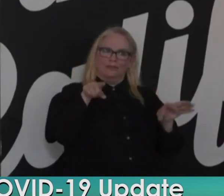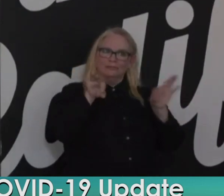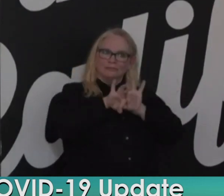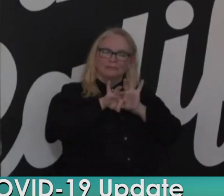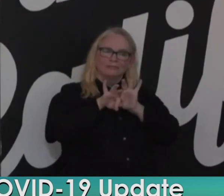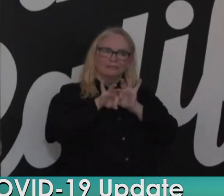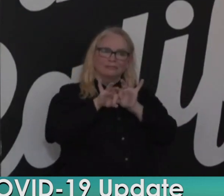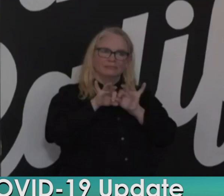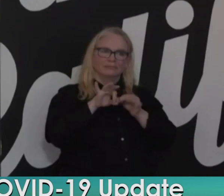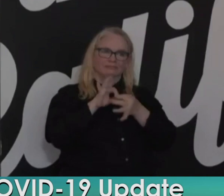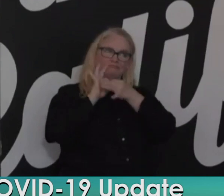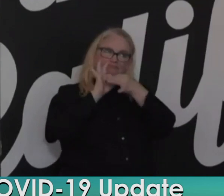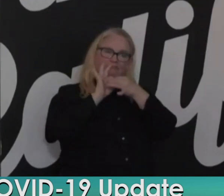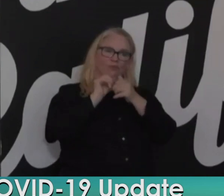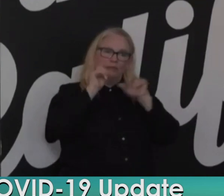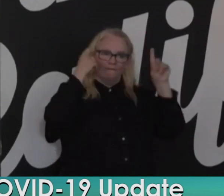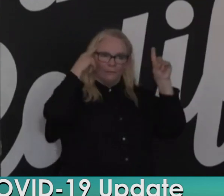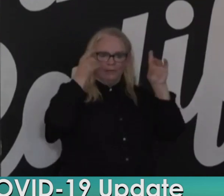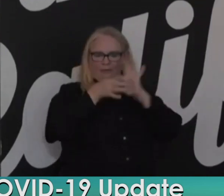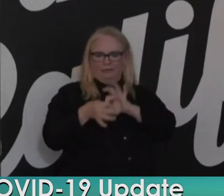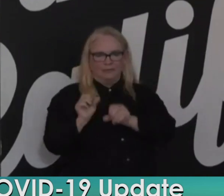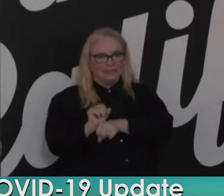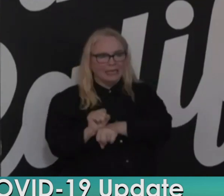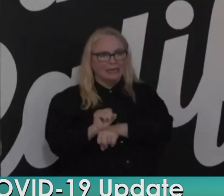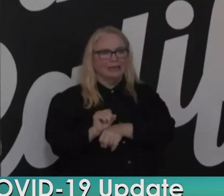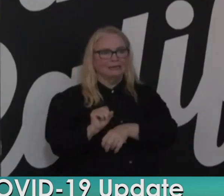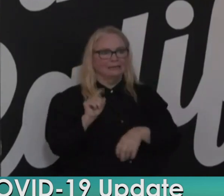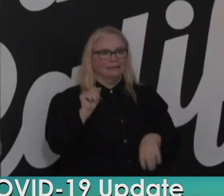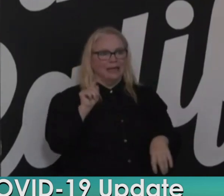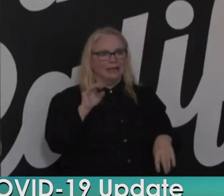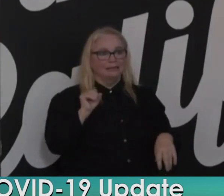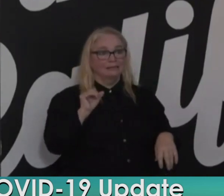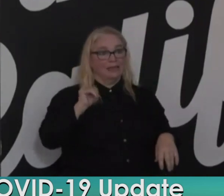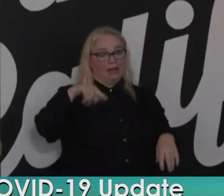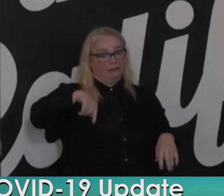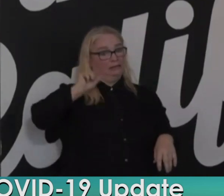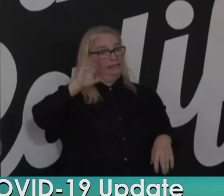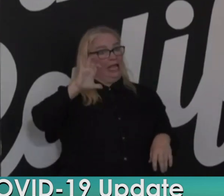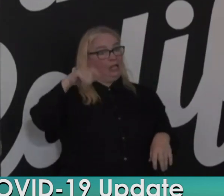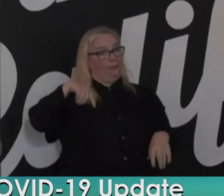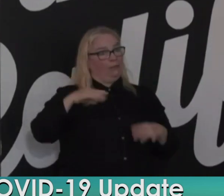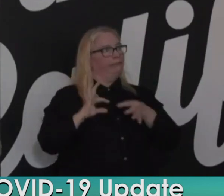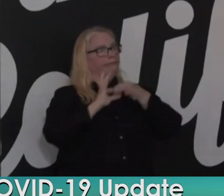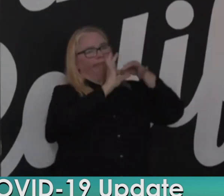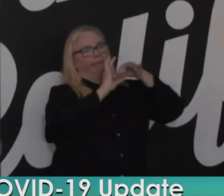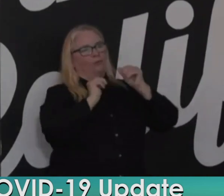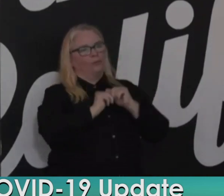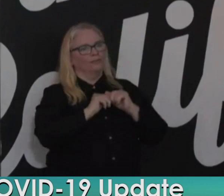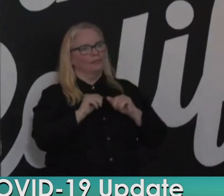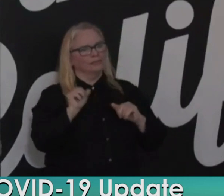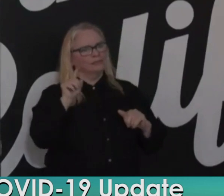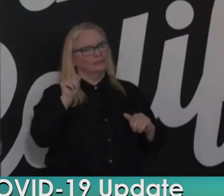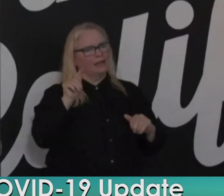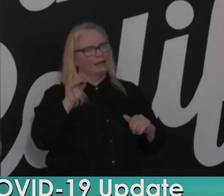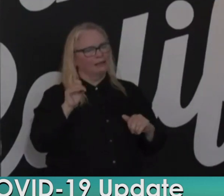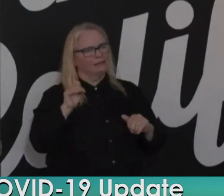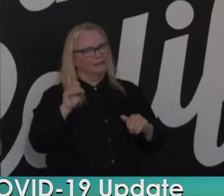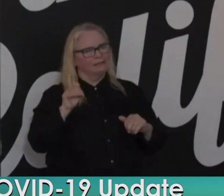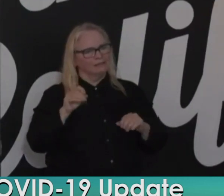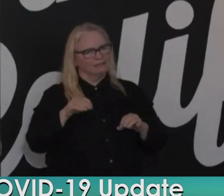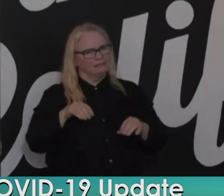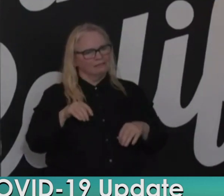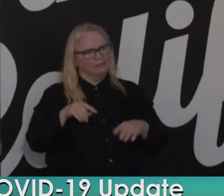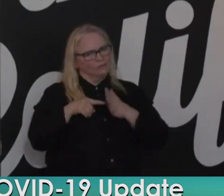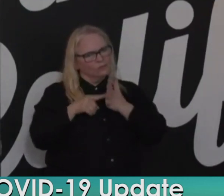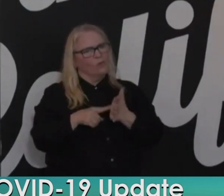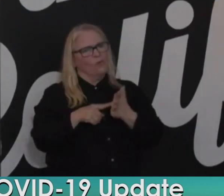the city of Sacramento and the state of California has been demonstrable for many, many years,